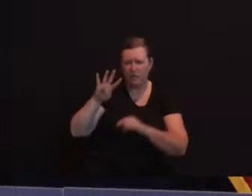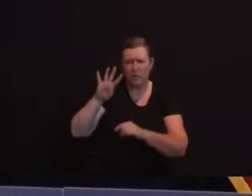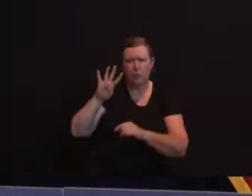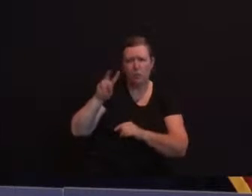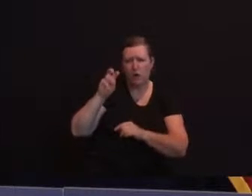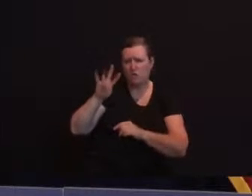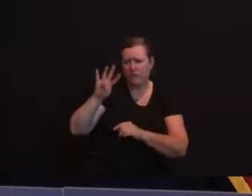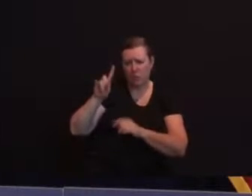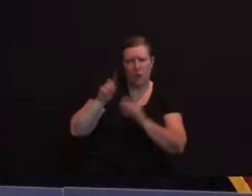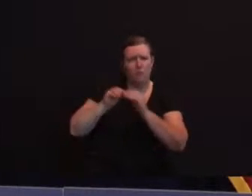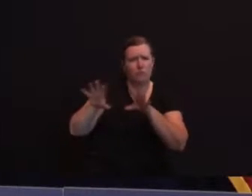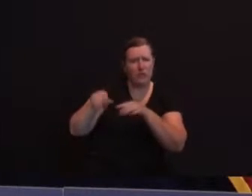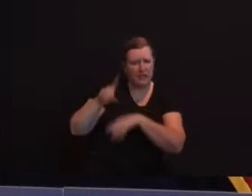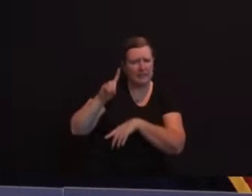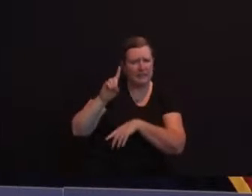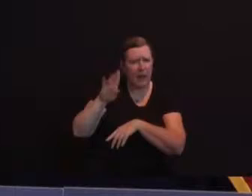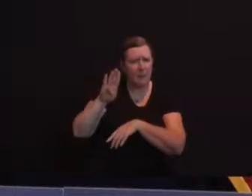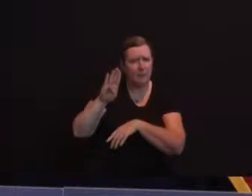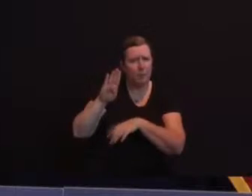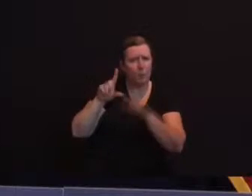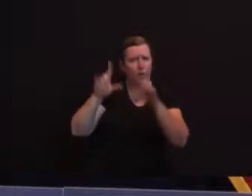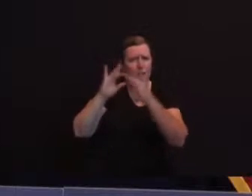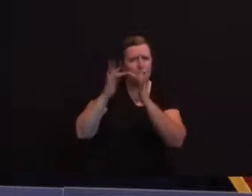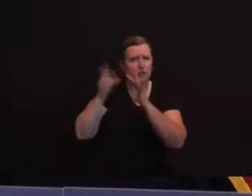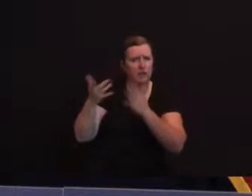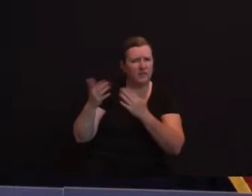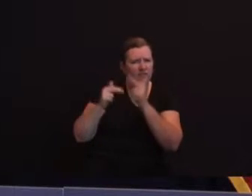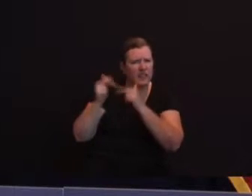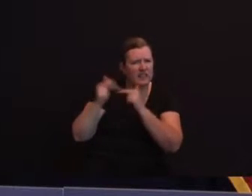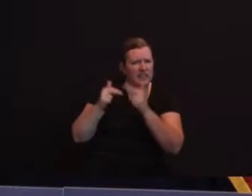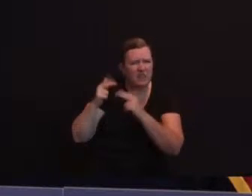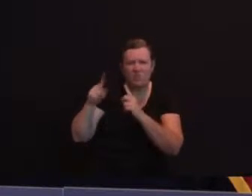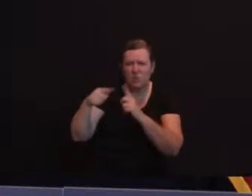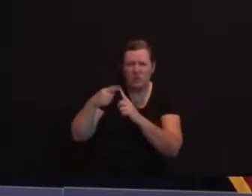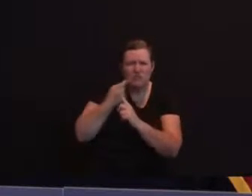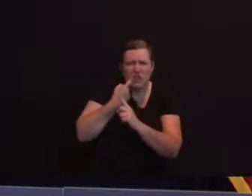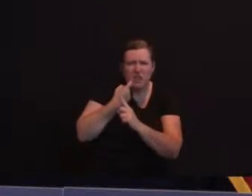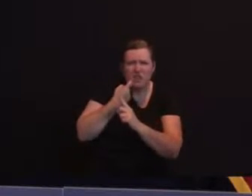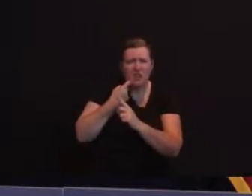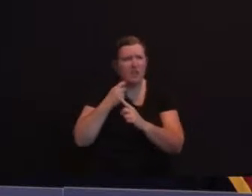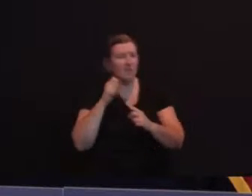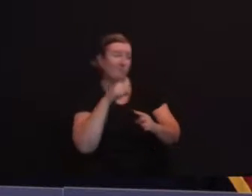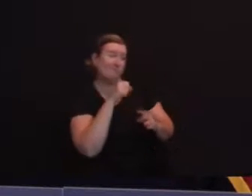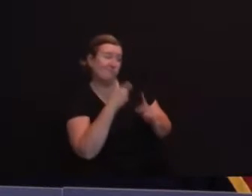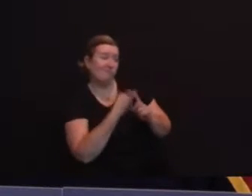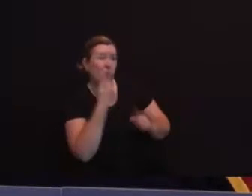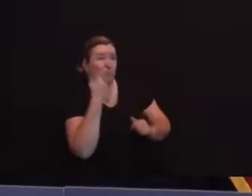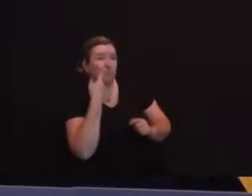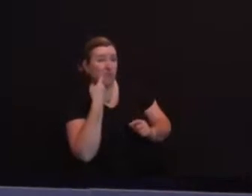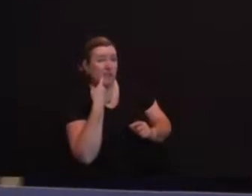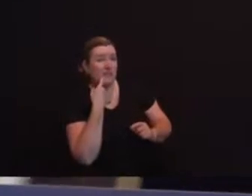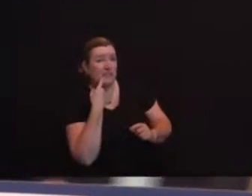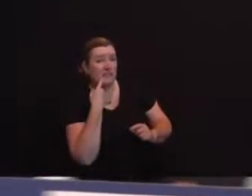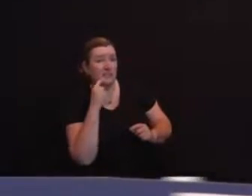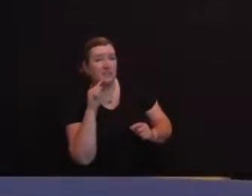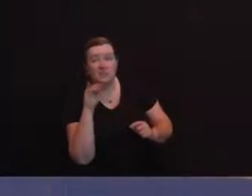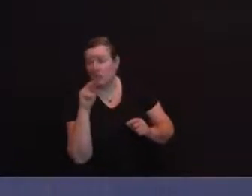recent these are? Yeah, most of them are recent. I think Tina's team looks at this every day. Yeah,